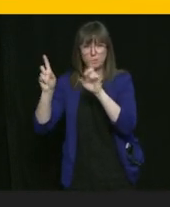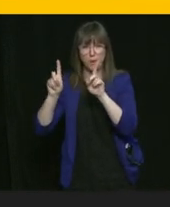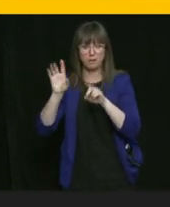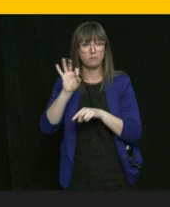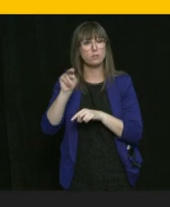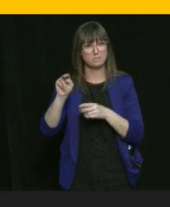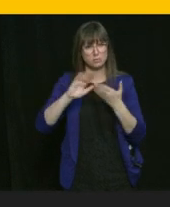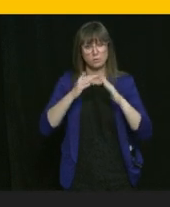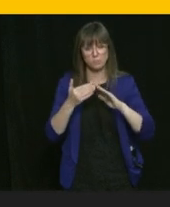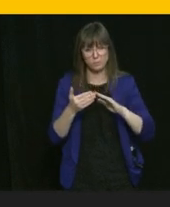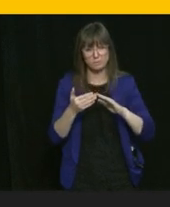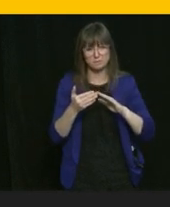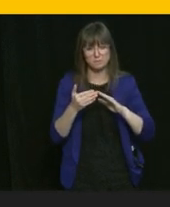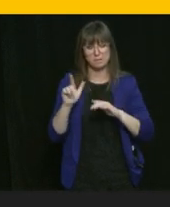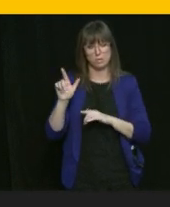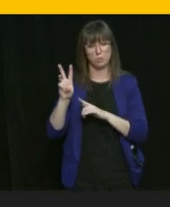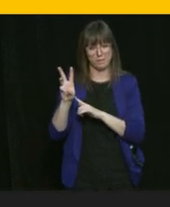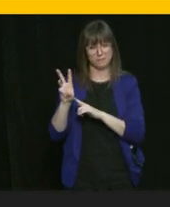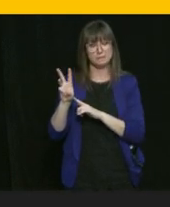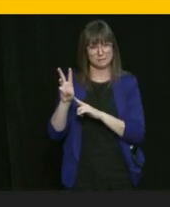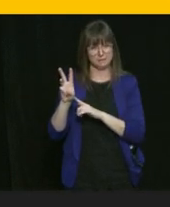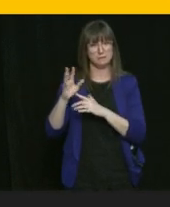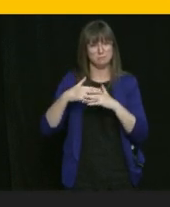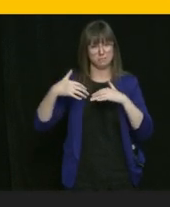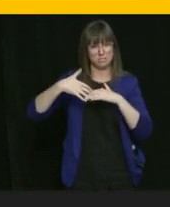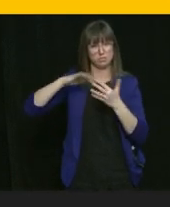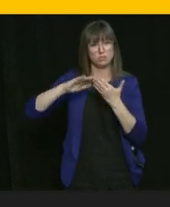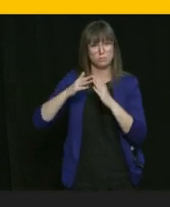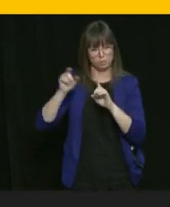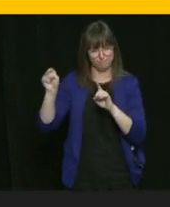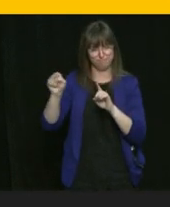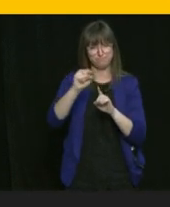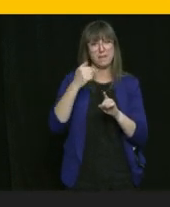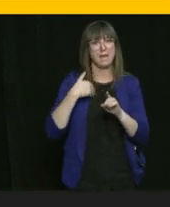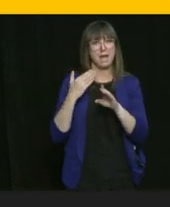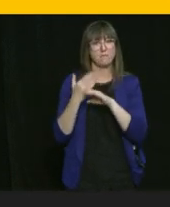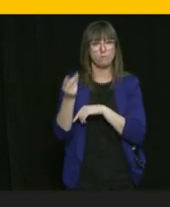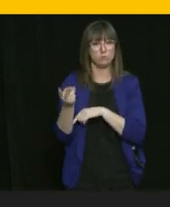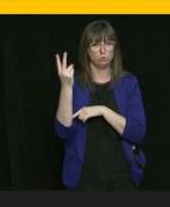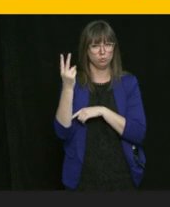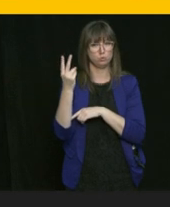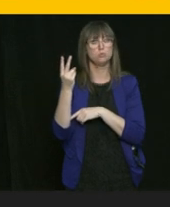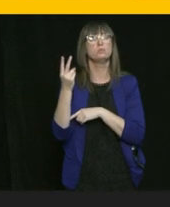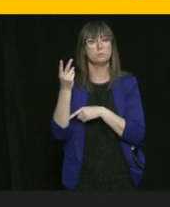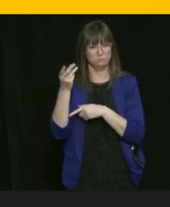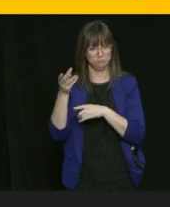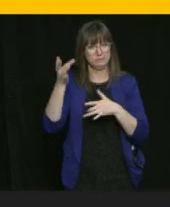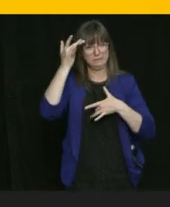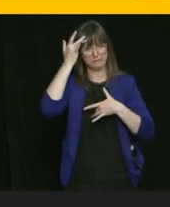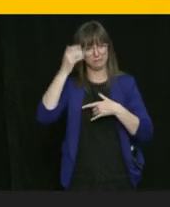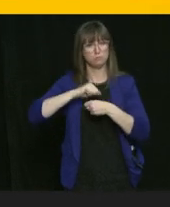communities, with 26 Indigenous communities now reporting 2 or more active cases.